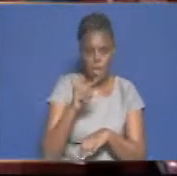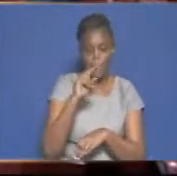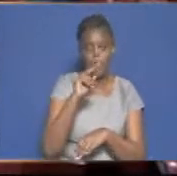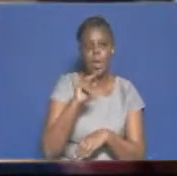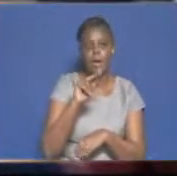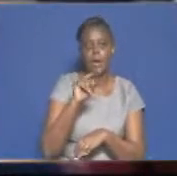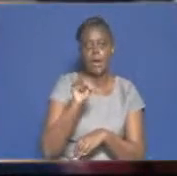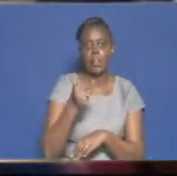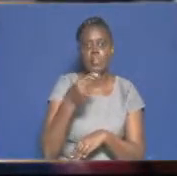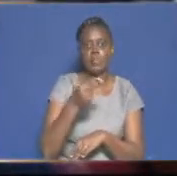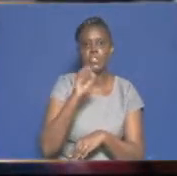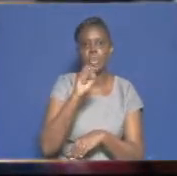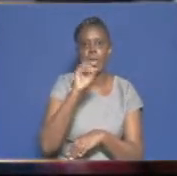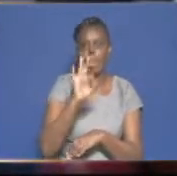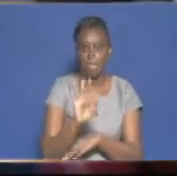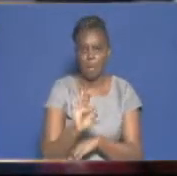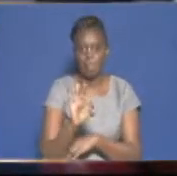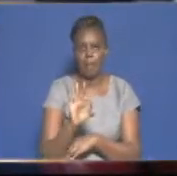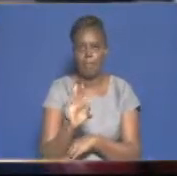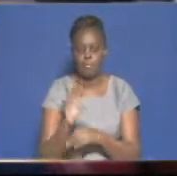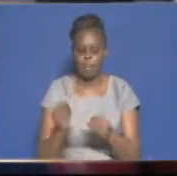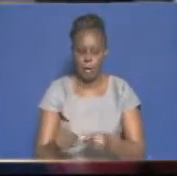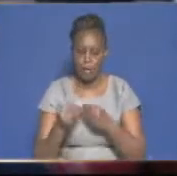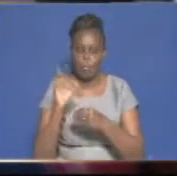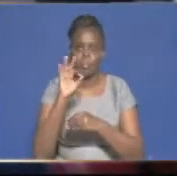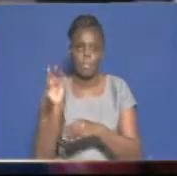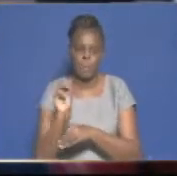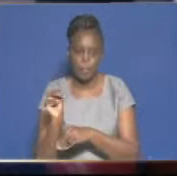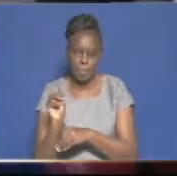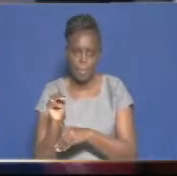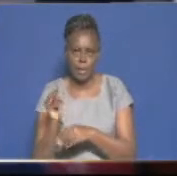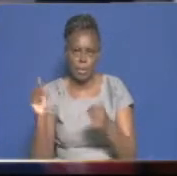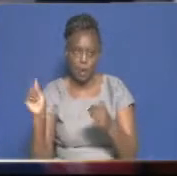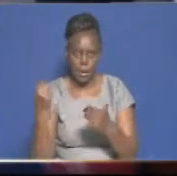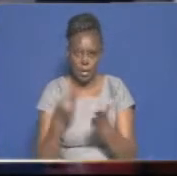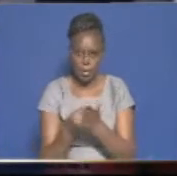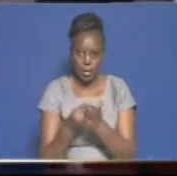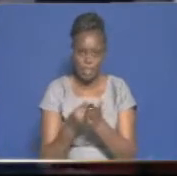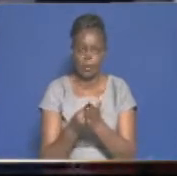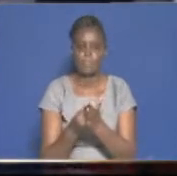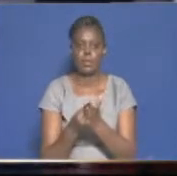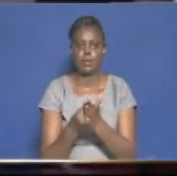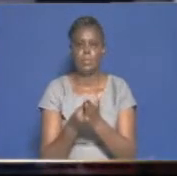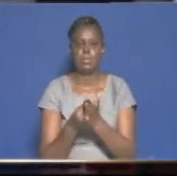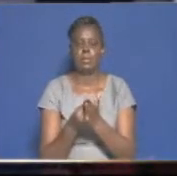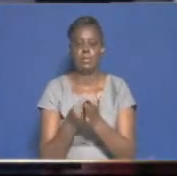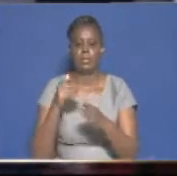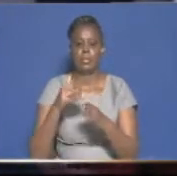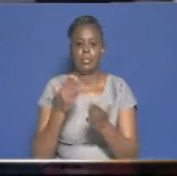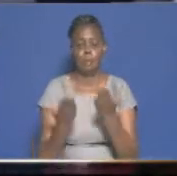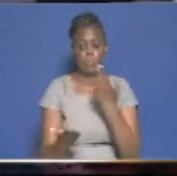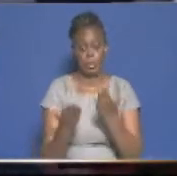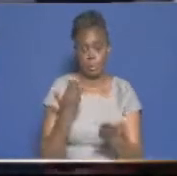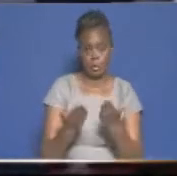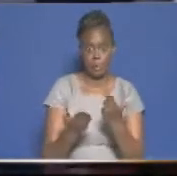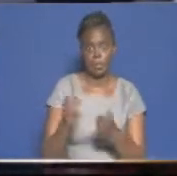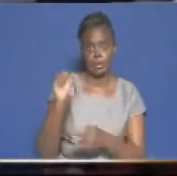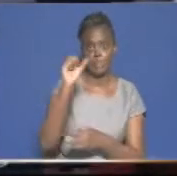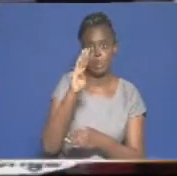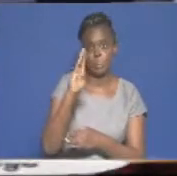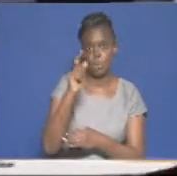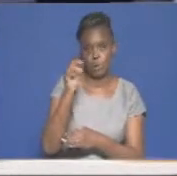Fund is yet to remit over 3 million Kenya shillings owed to St. Raphael Dispensary in Matisi Village in Saboti